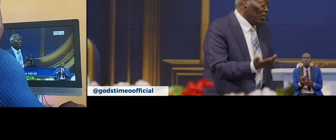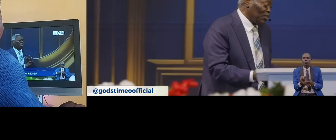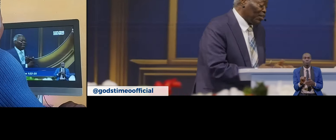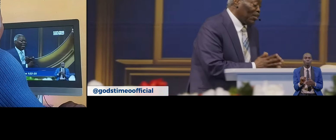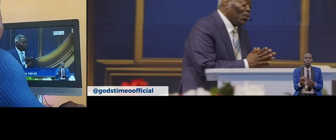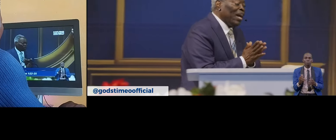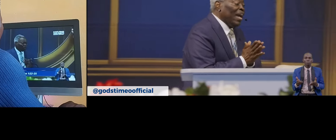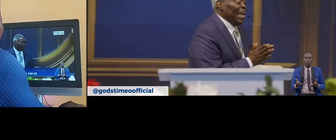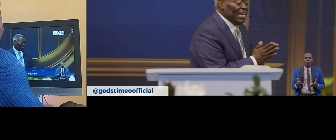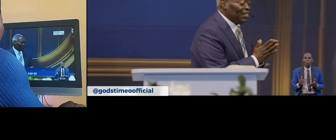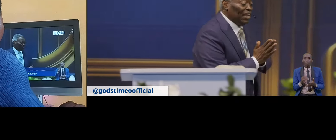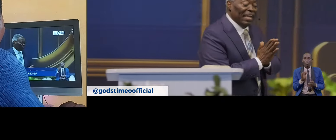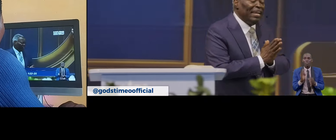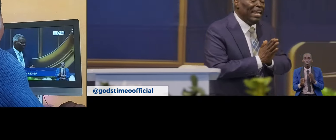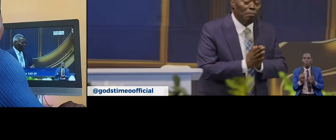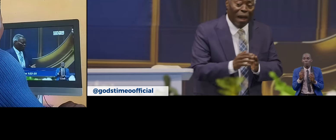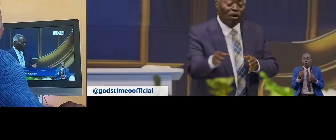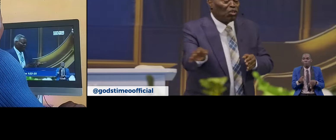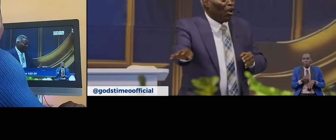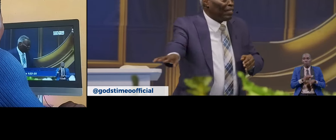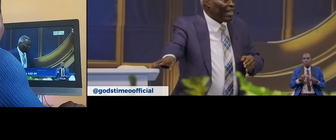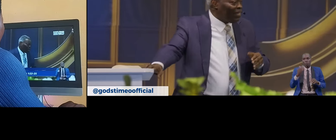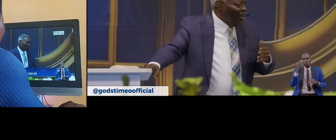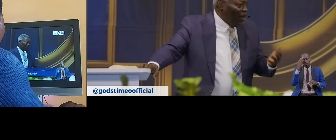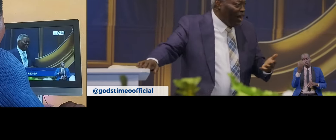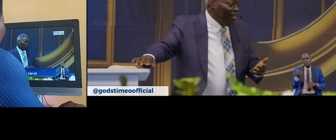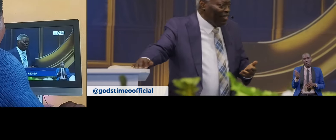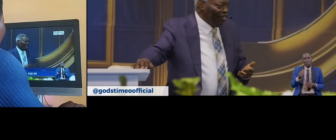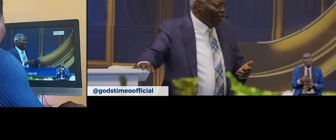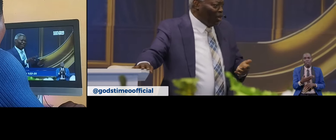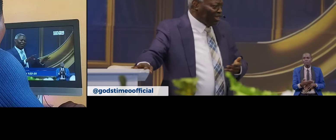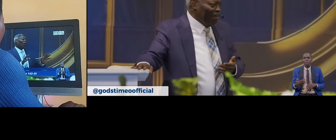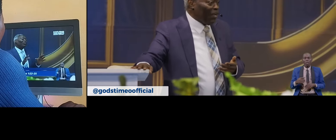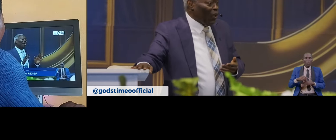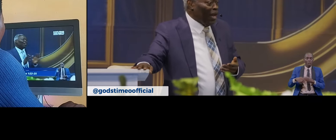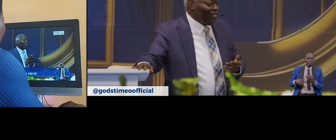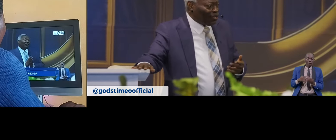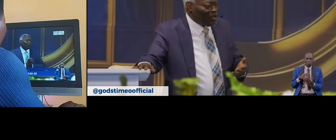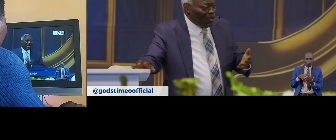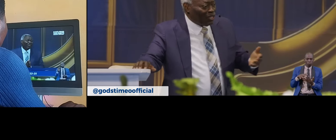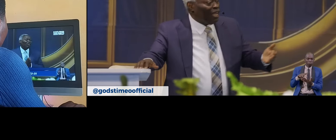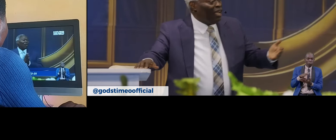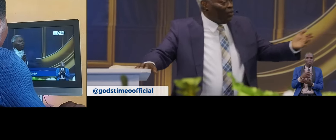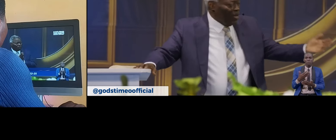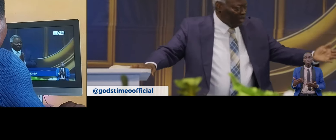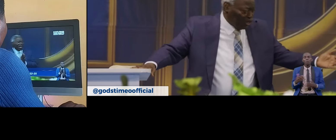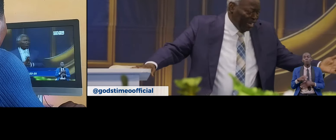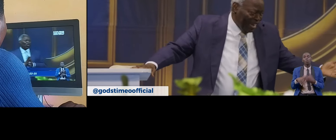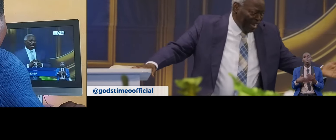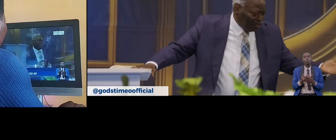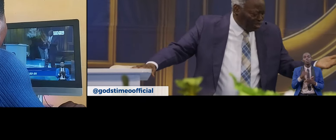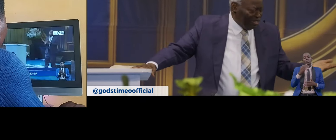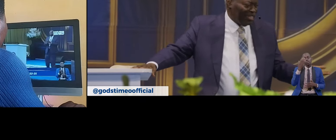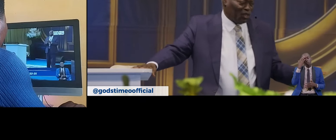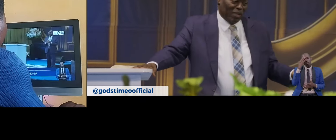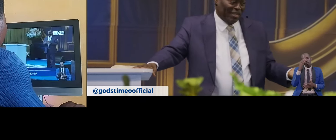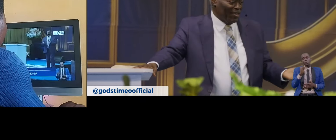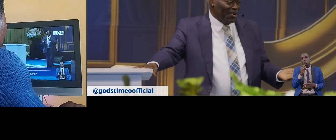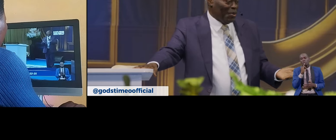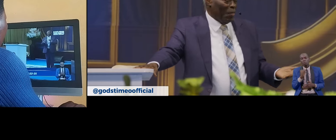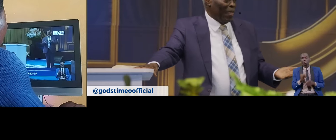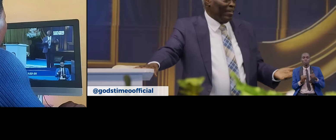fellow does not know anything about all that, all he knows everywhere is goes, we're sinners, yes